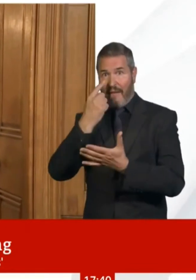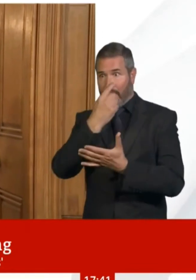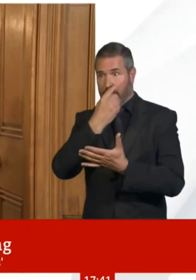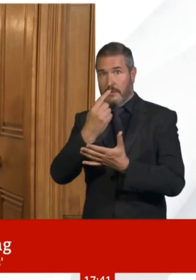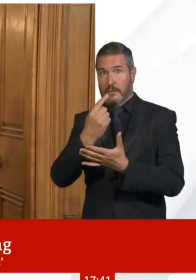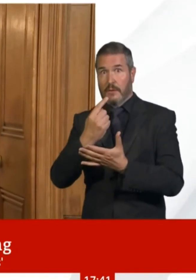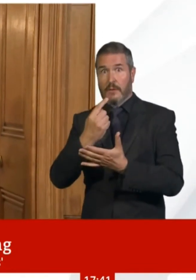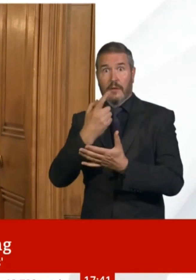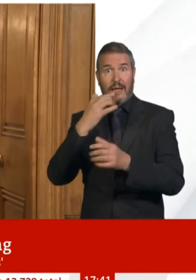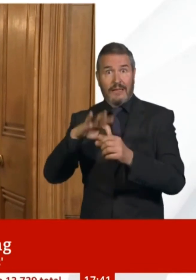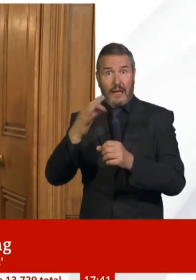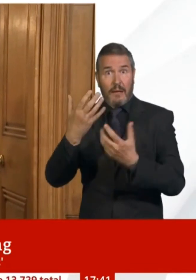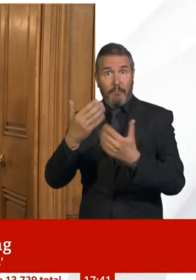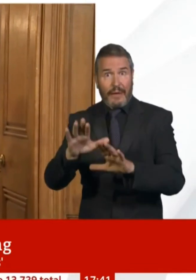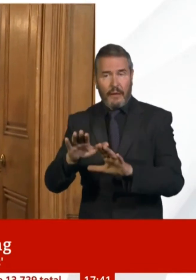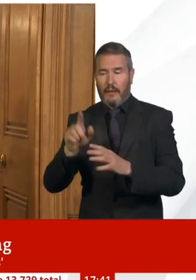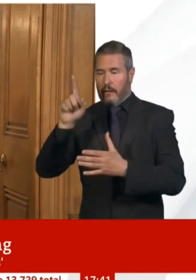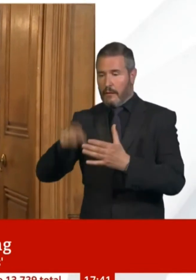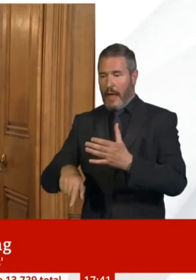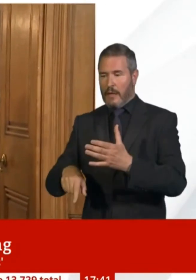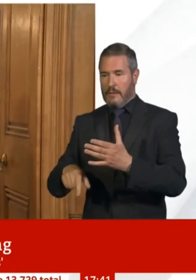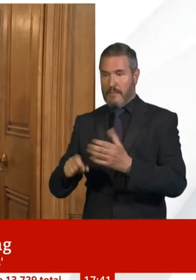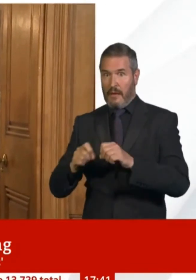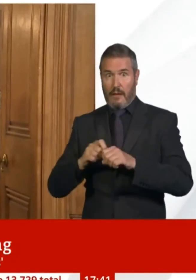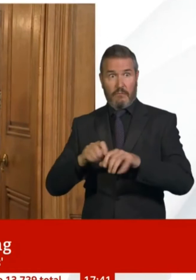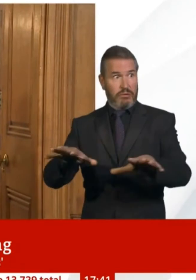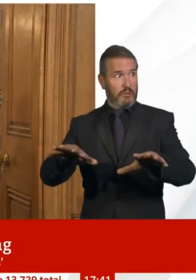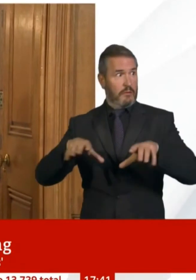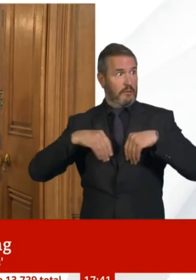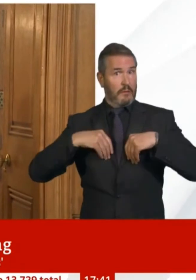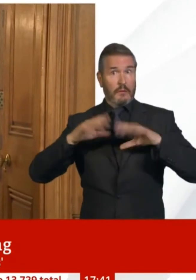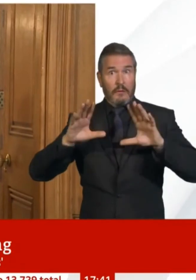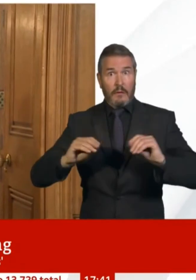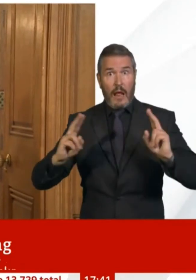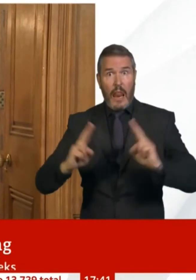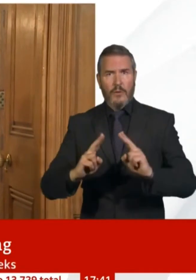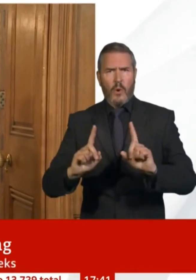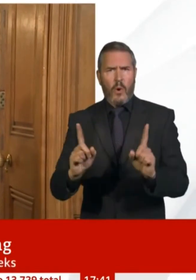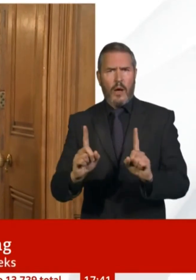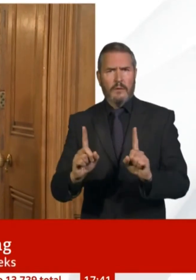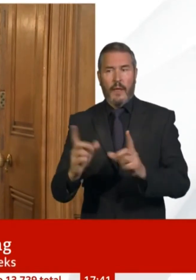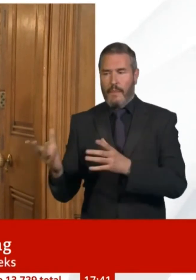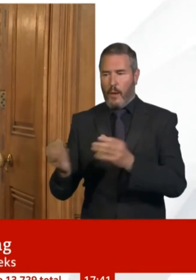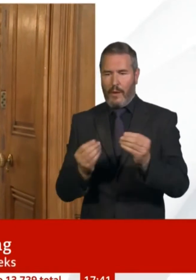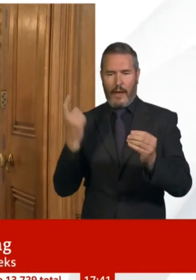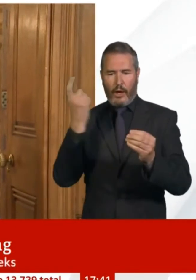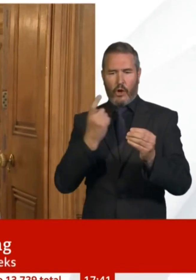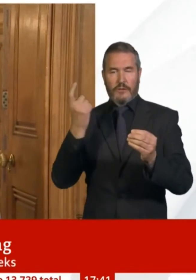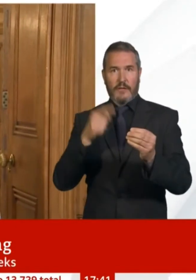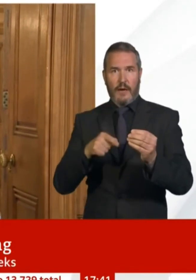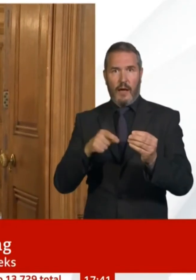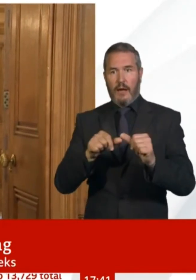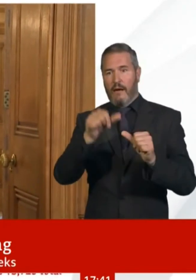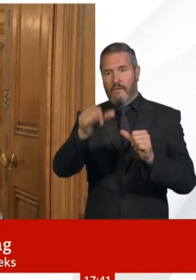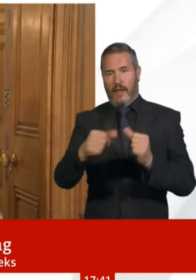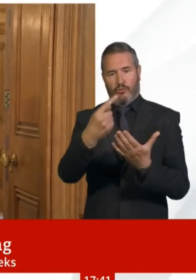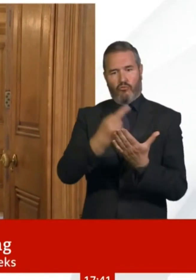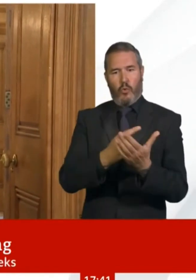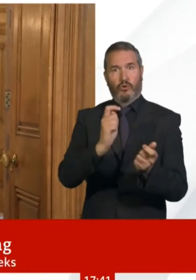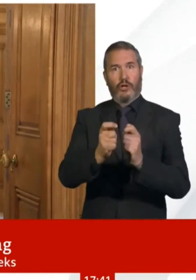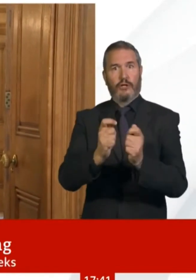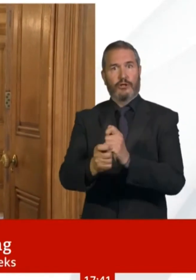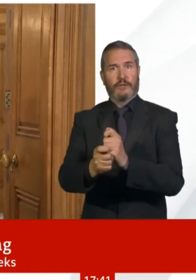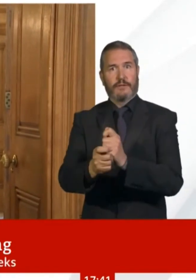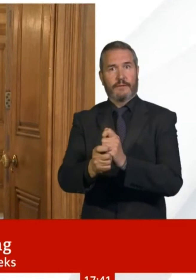the impact that the measures we've taken have had on the virus, what we need to consider in relation to that evidence, in relation to measures, and how